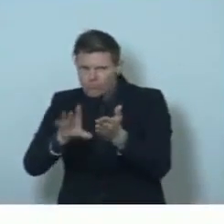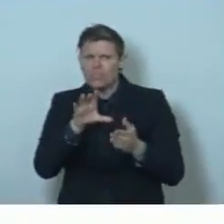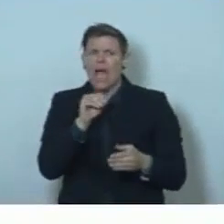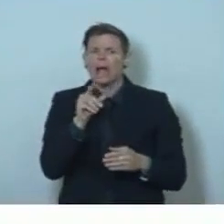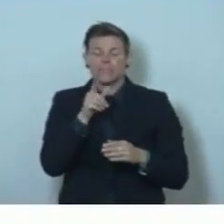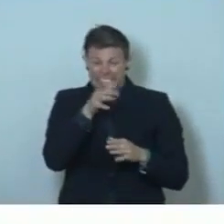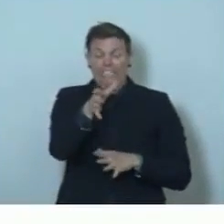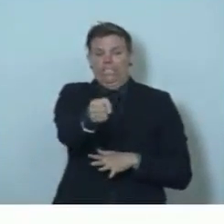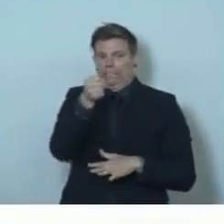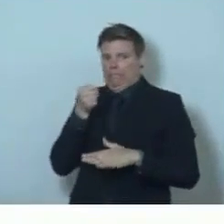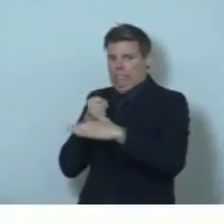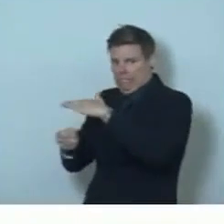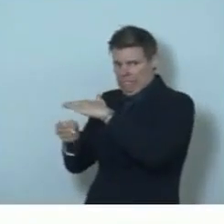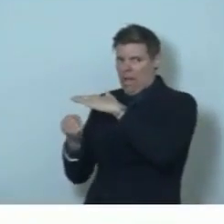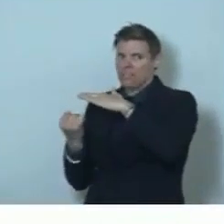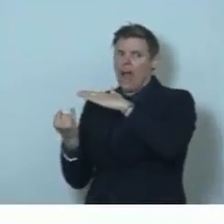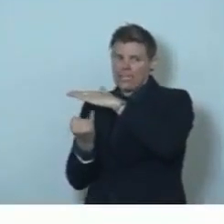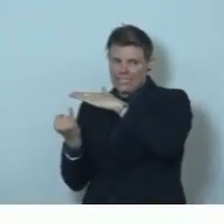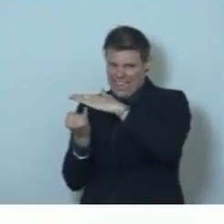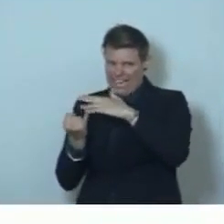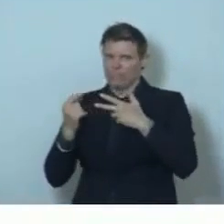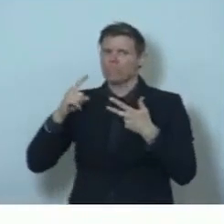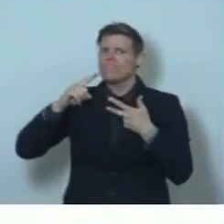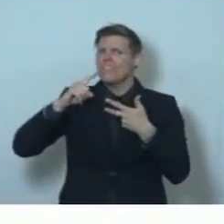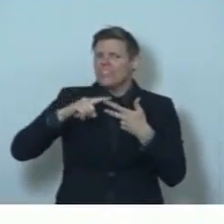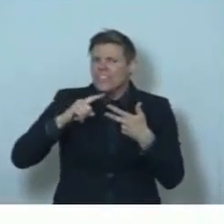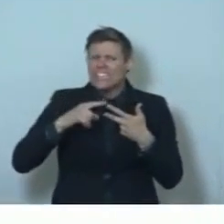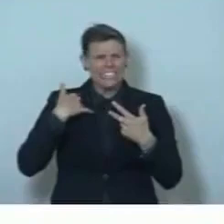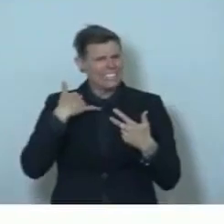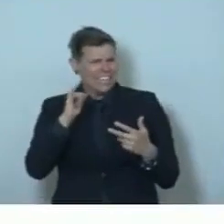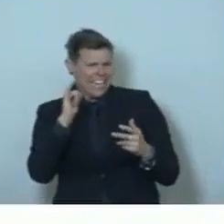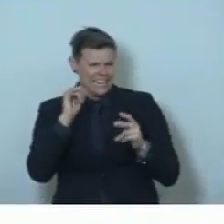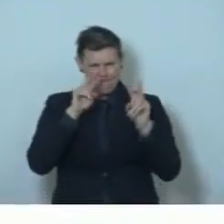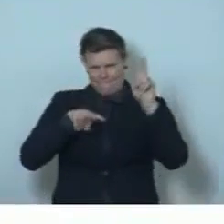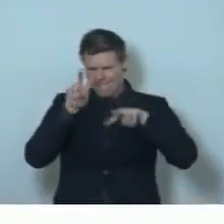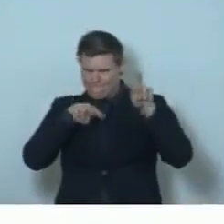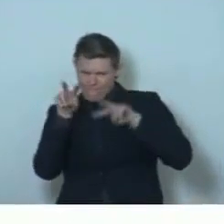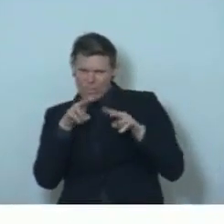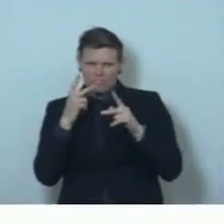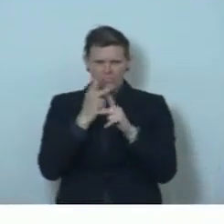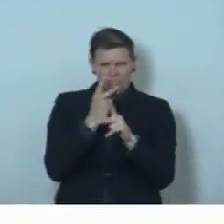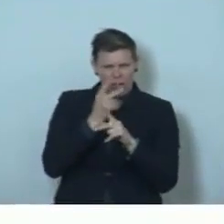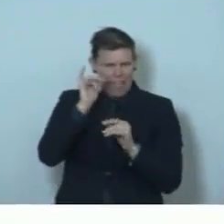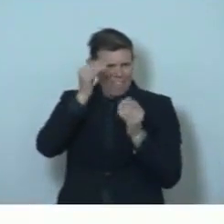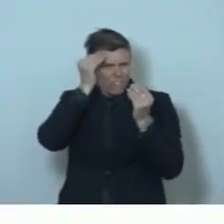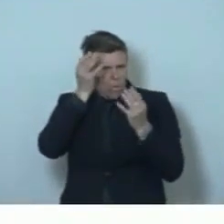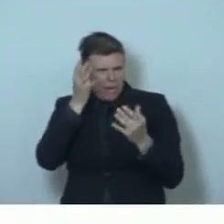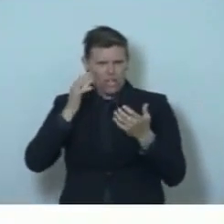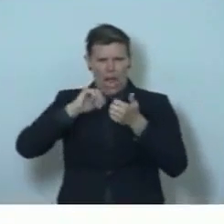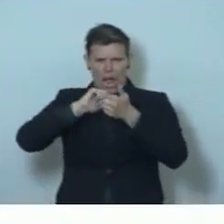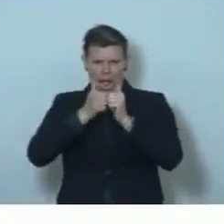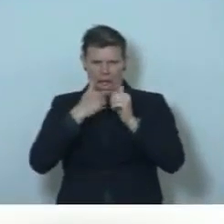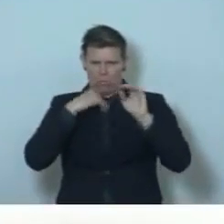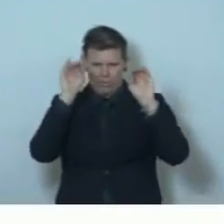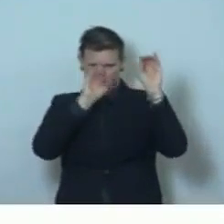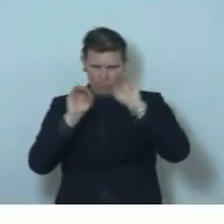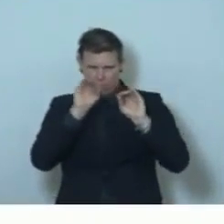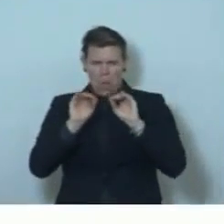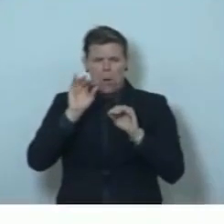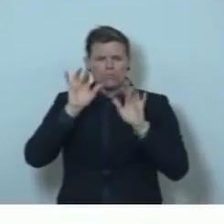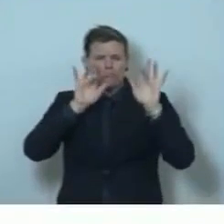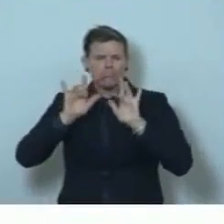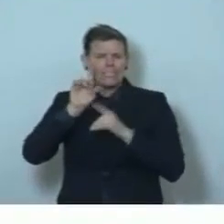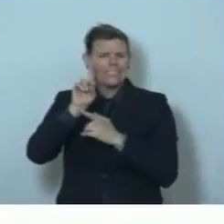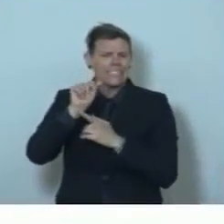this week, but we're in the process of automating the contact tracing process, computerizing the tracking of